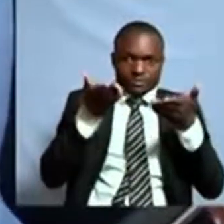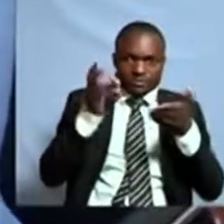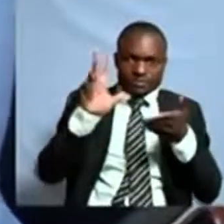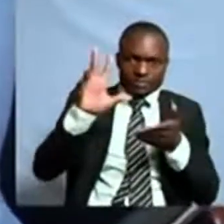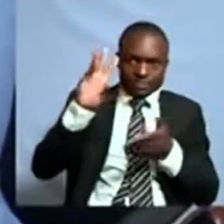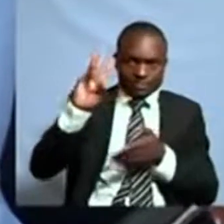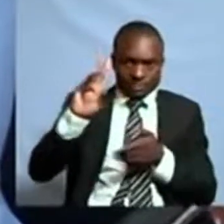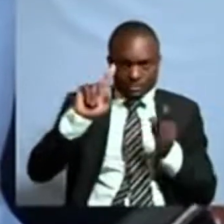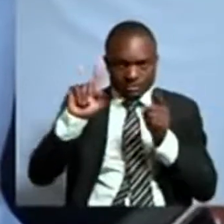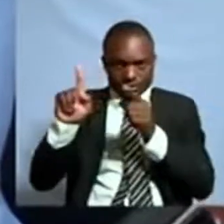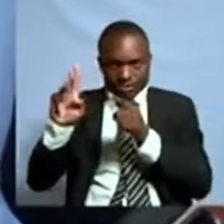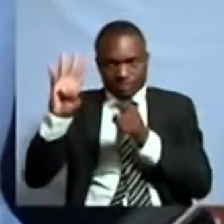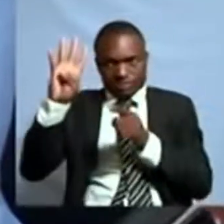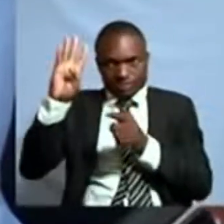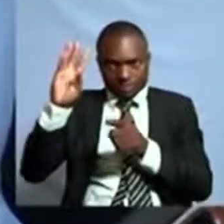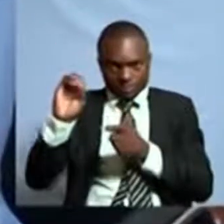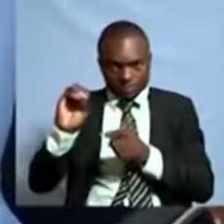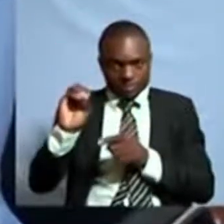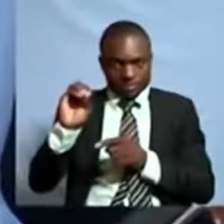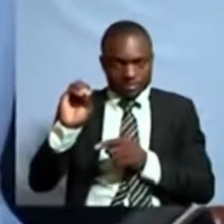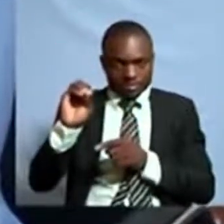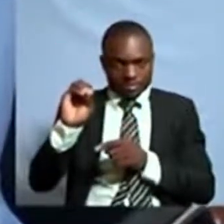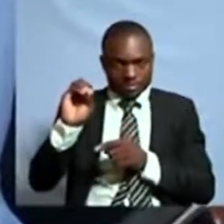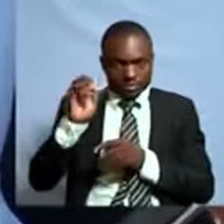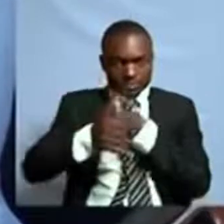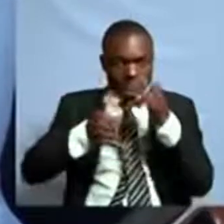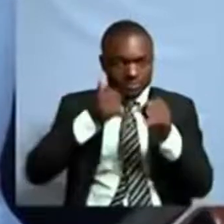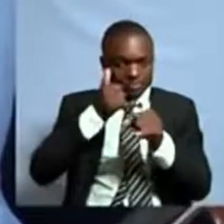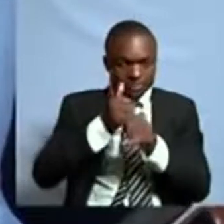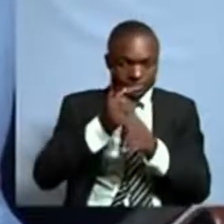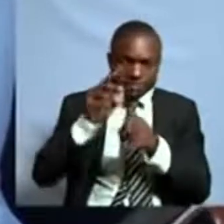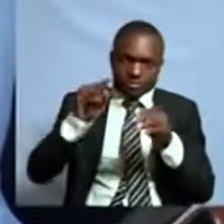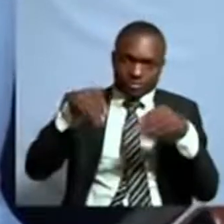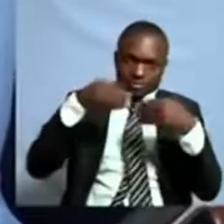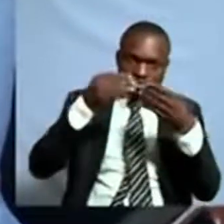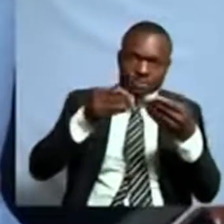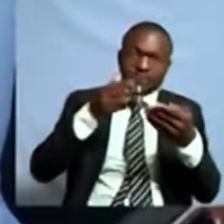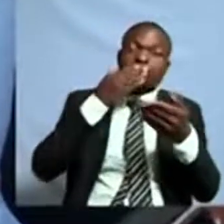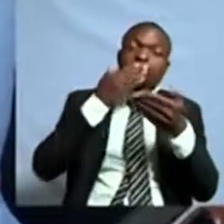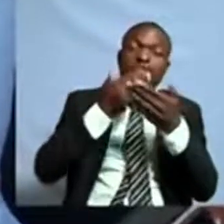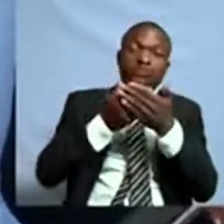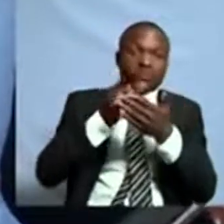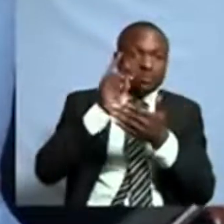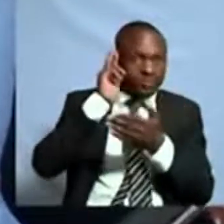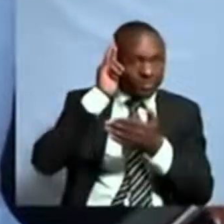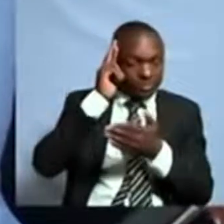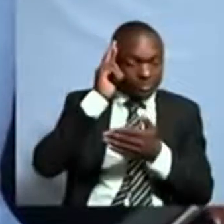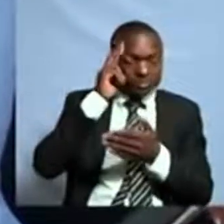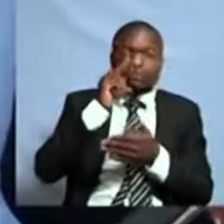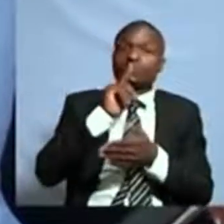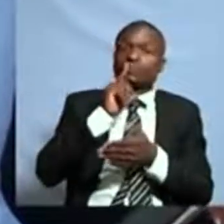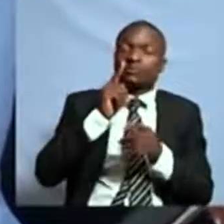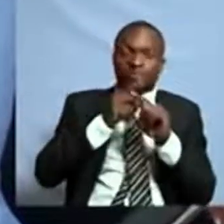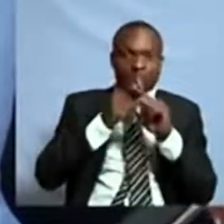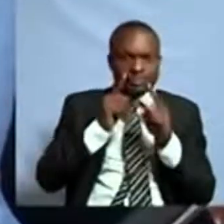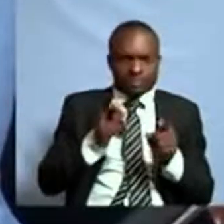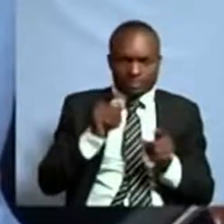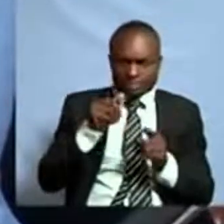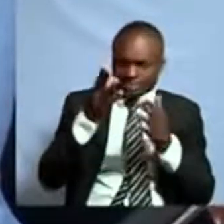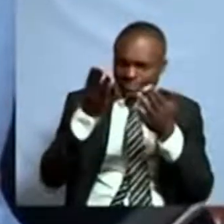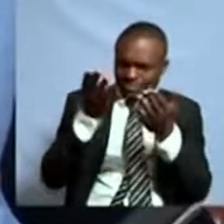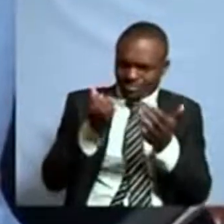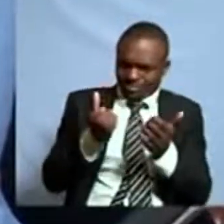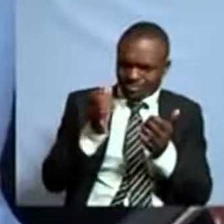to 40. Yeah, and you have given actually very good reasons, of course. However, I wanted to